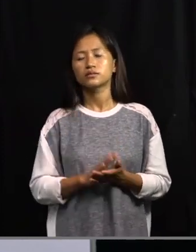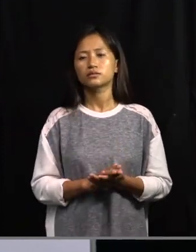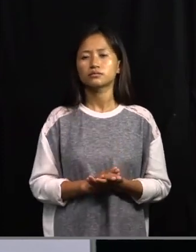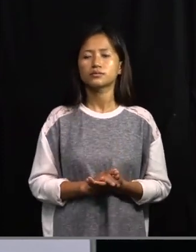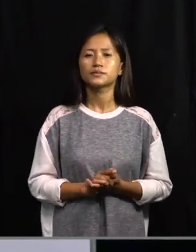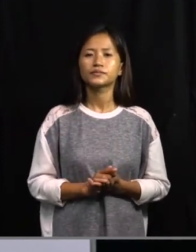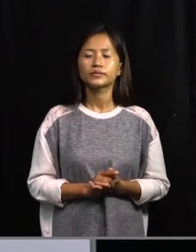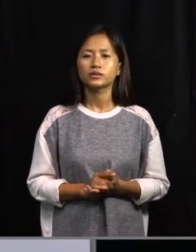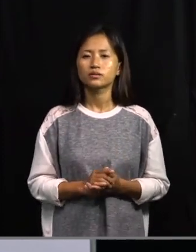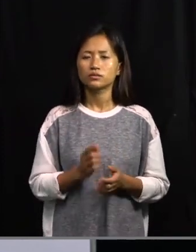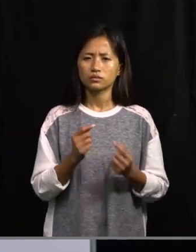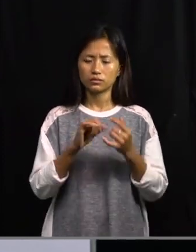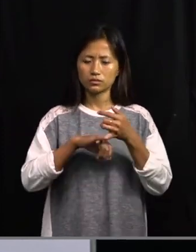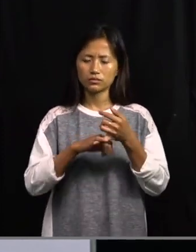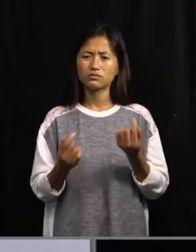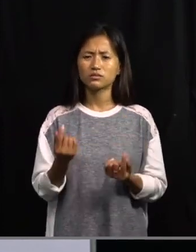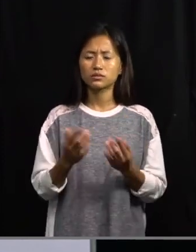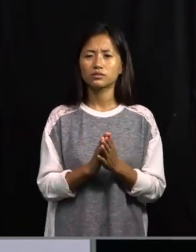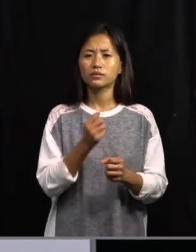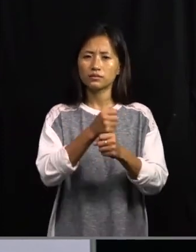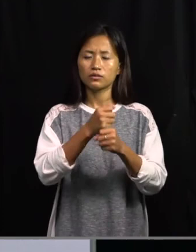those situations, it was the government